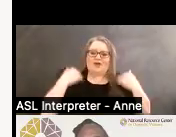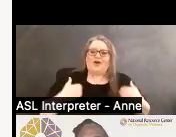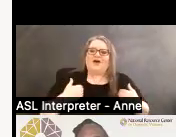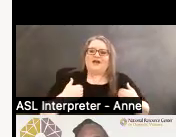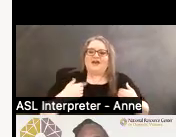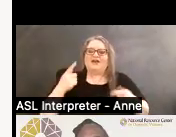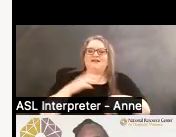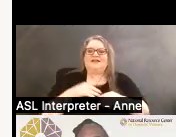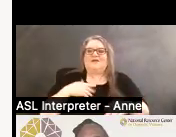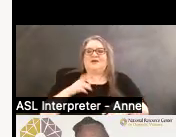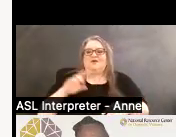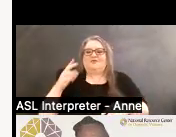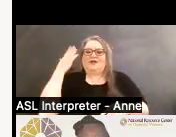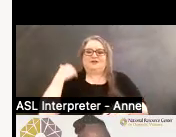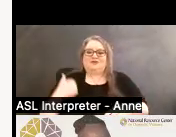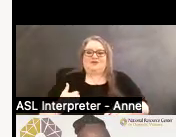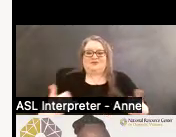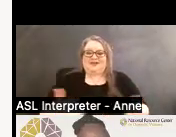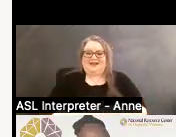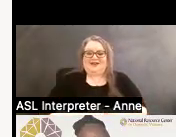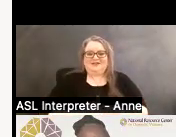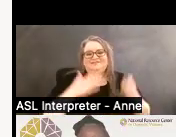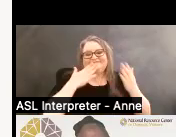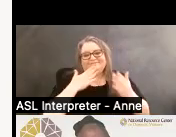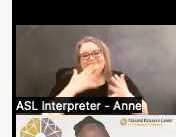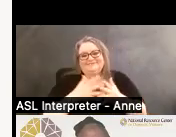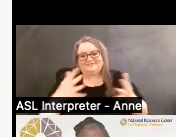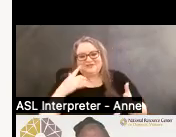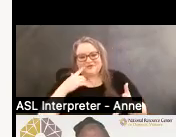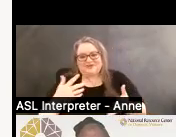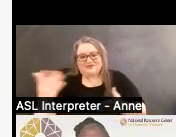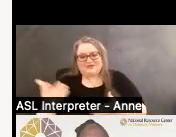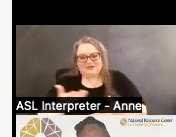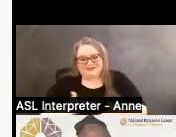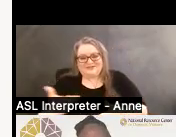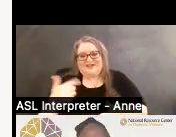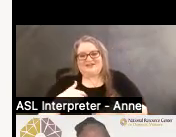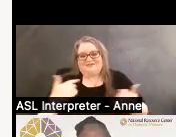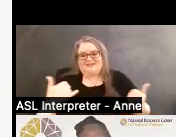my right shoulder right now. Just want to say thank you for having me here today.